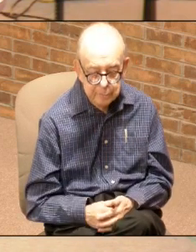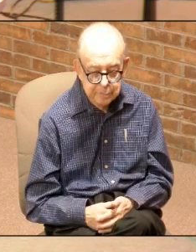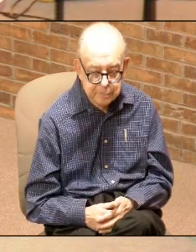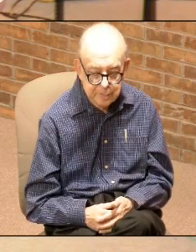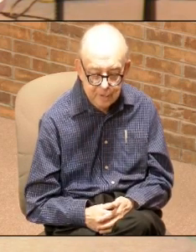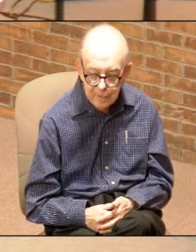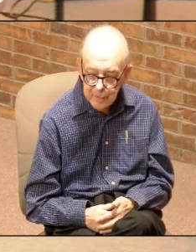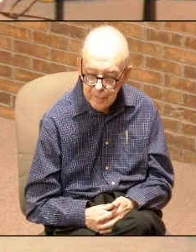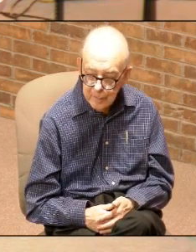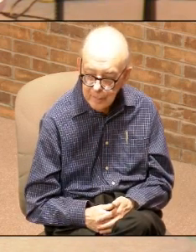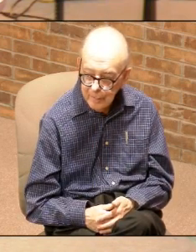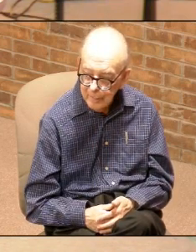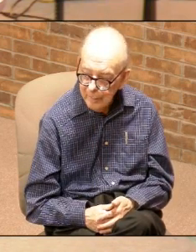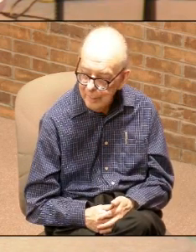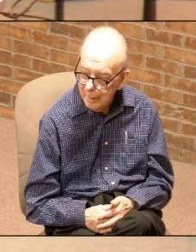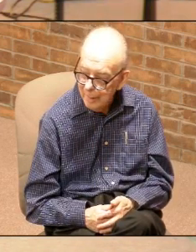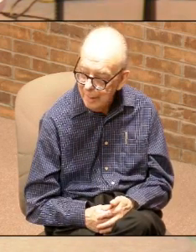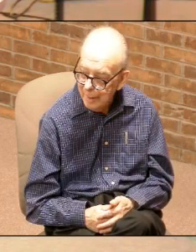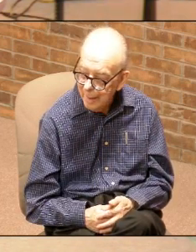Huh?